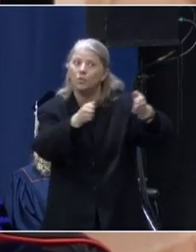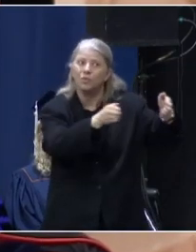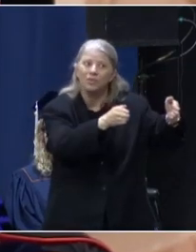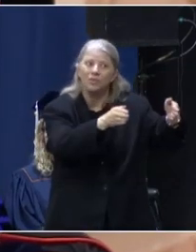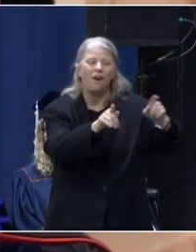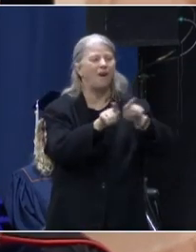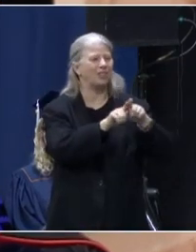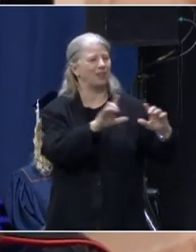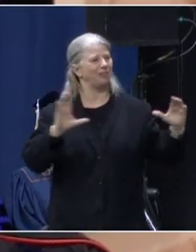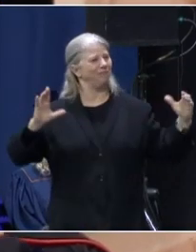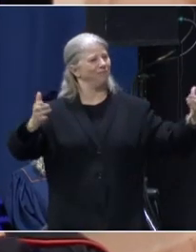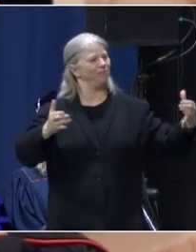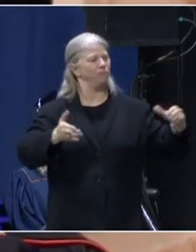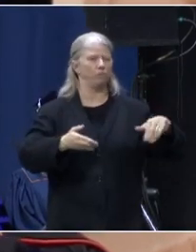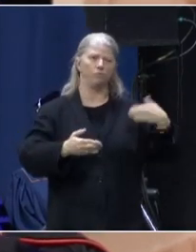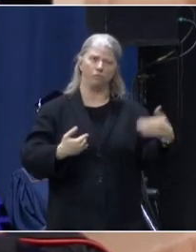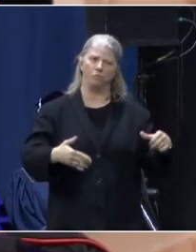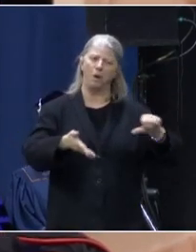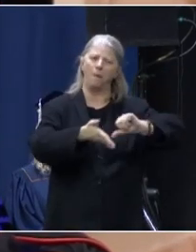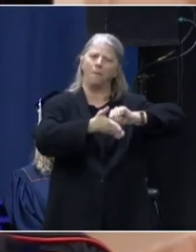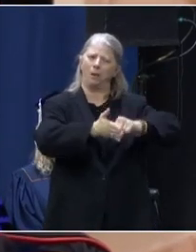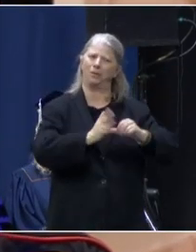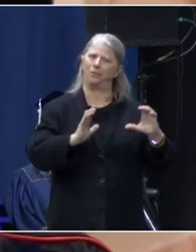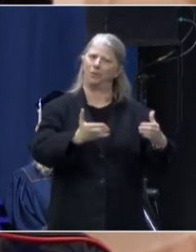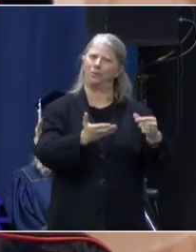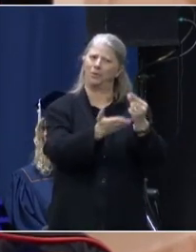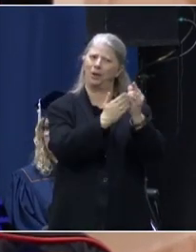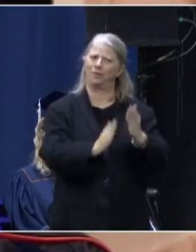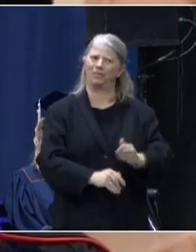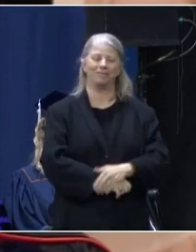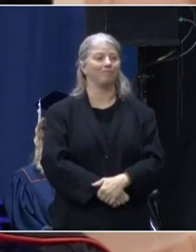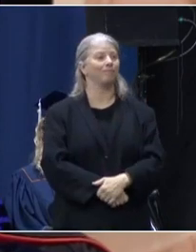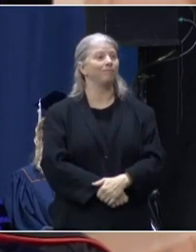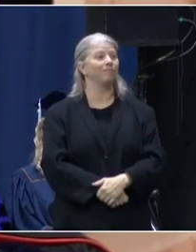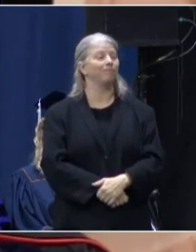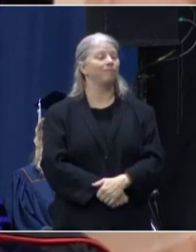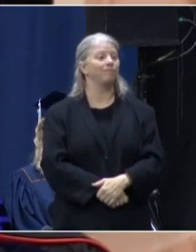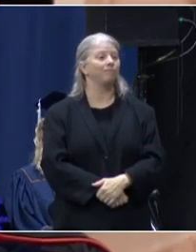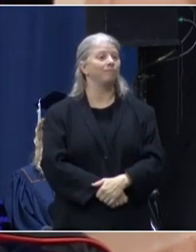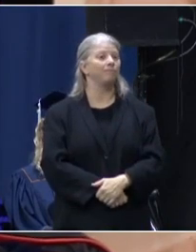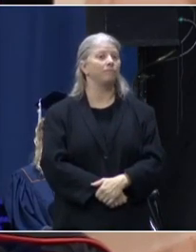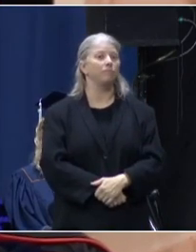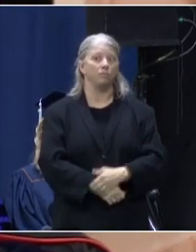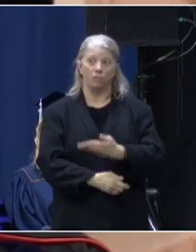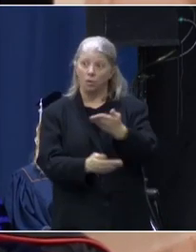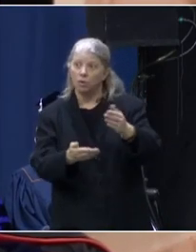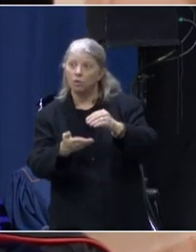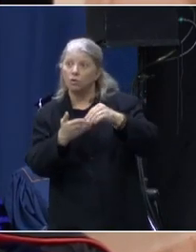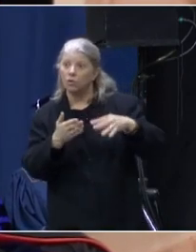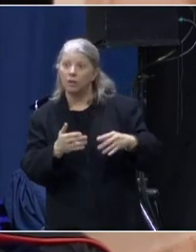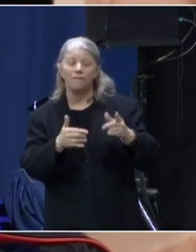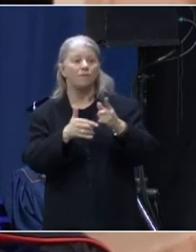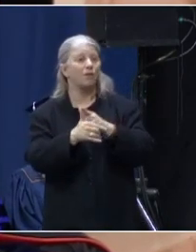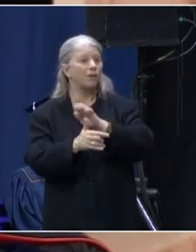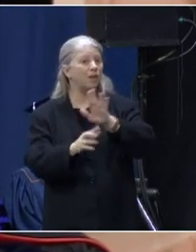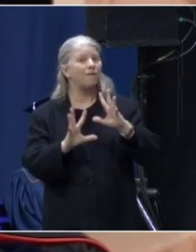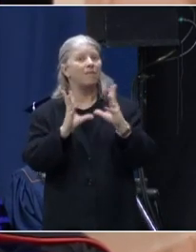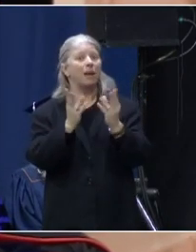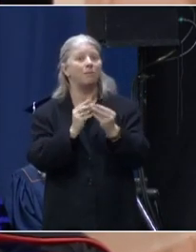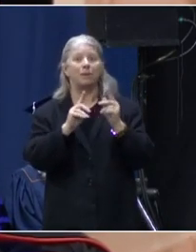collectively an impressive group of graduates. With many of our students being the first in their family to attend